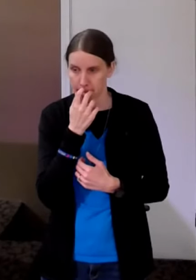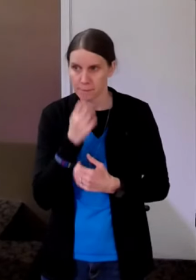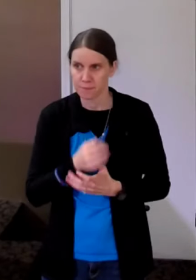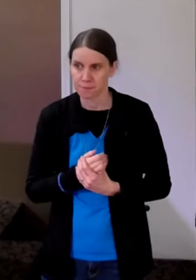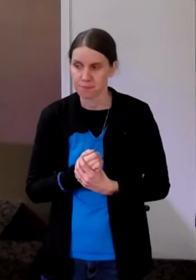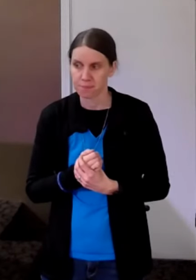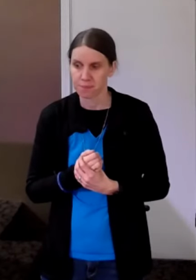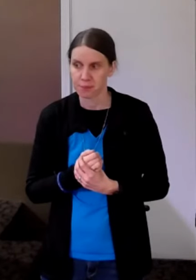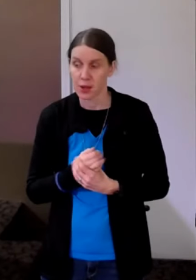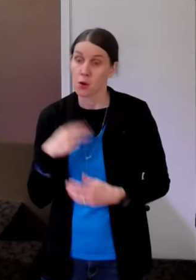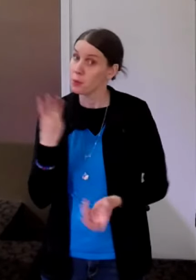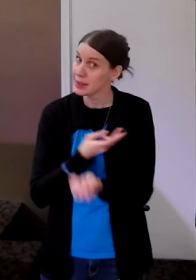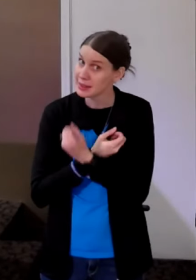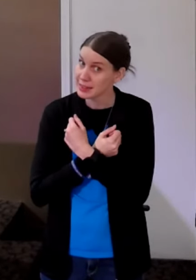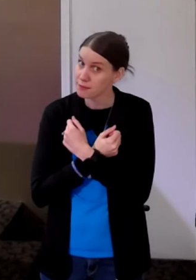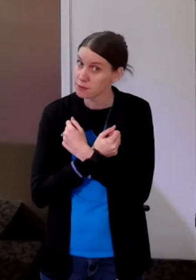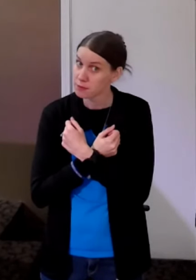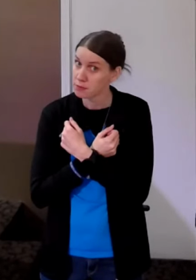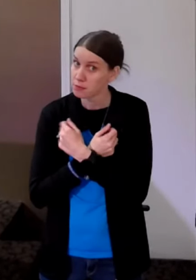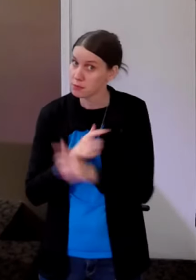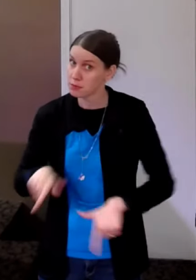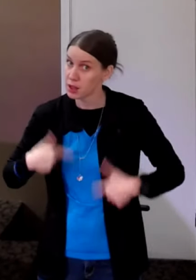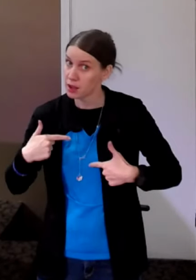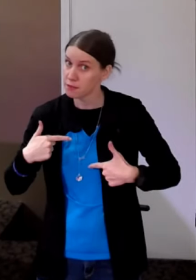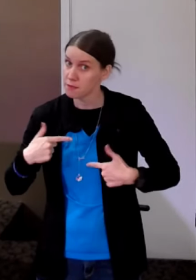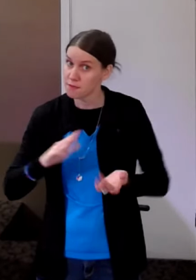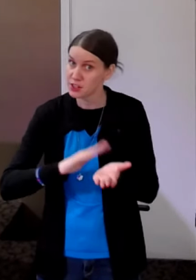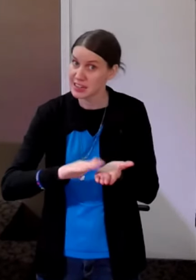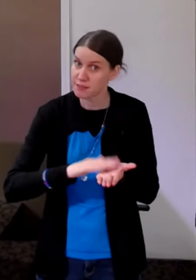We live, we love, we forgive, we